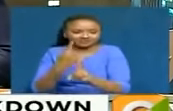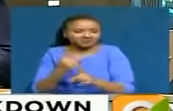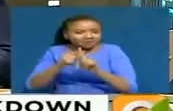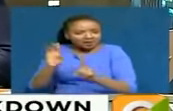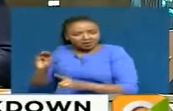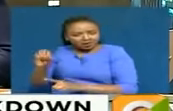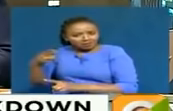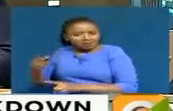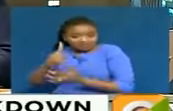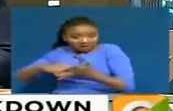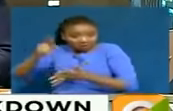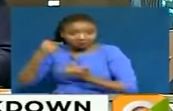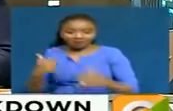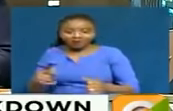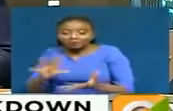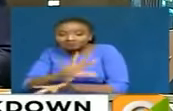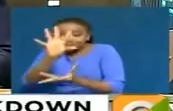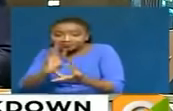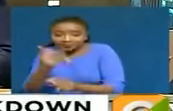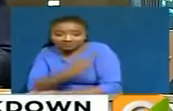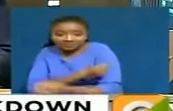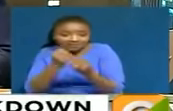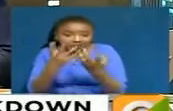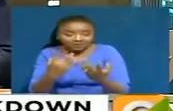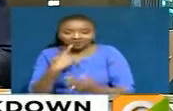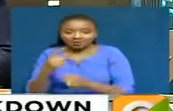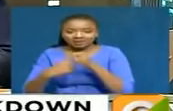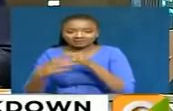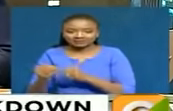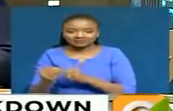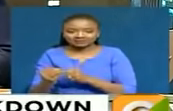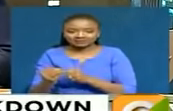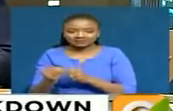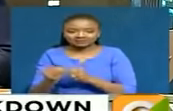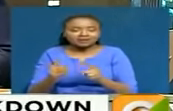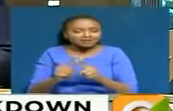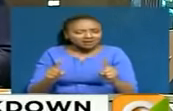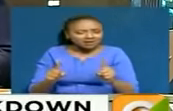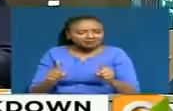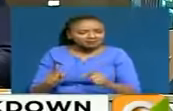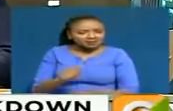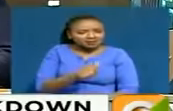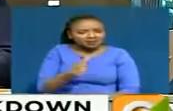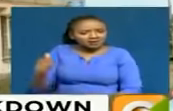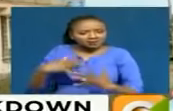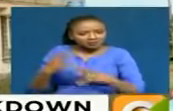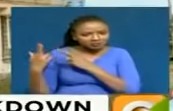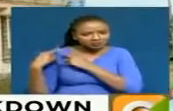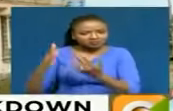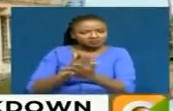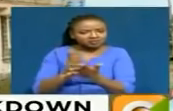who administered 160 doses outside the facility had resigned and acted on individual capacities.